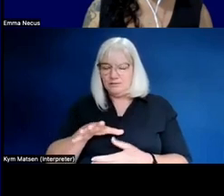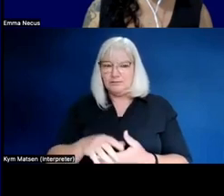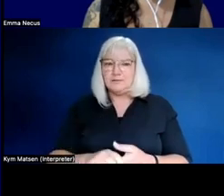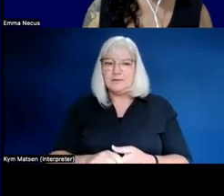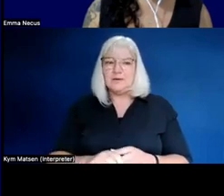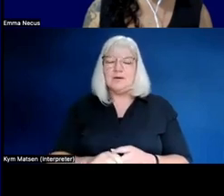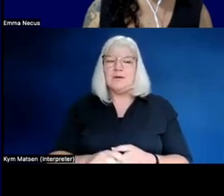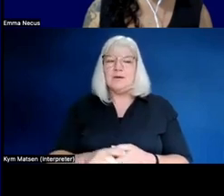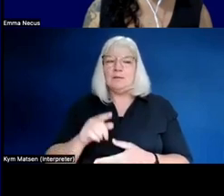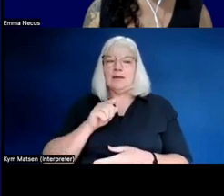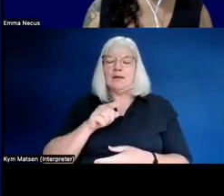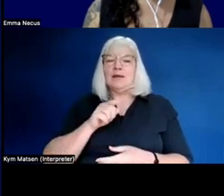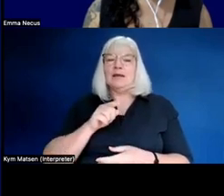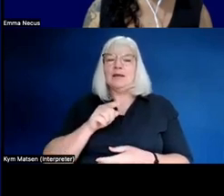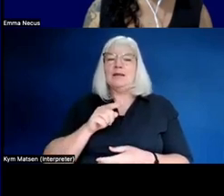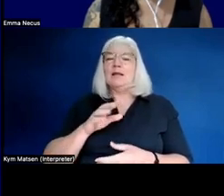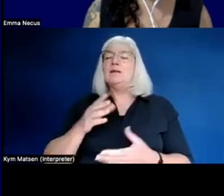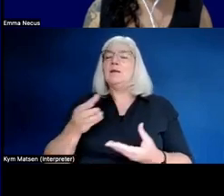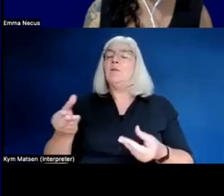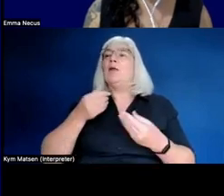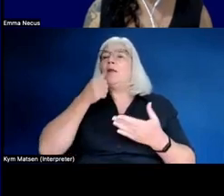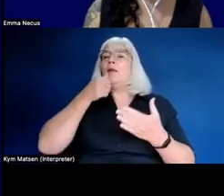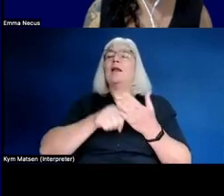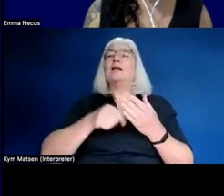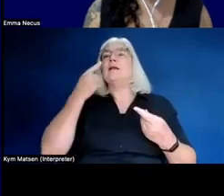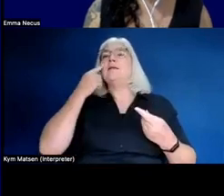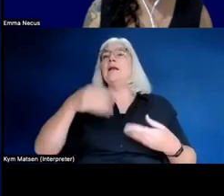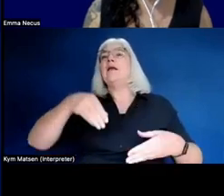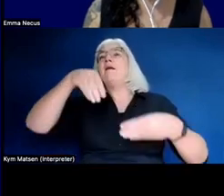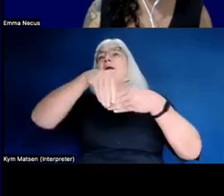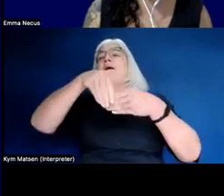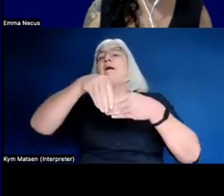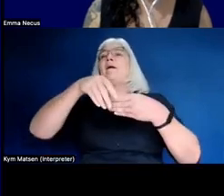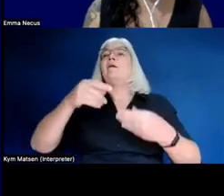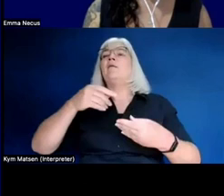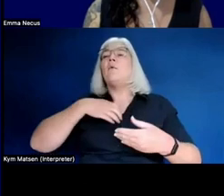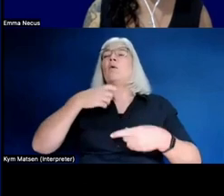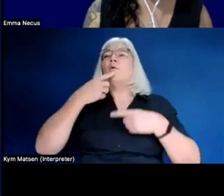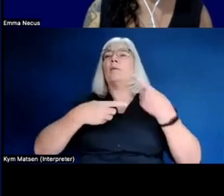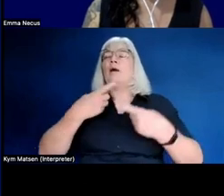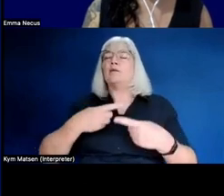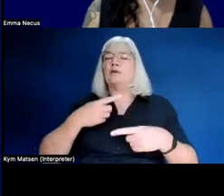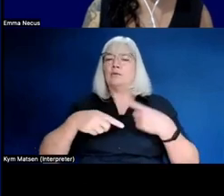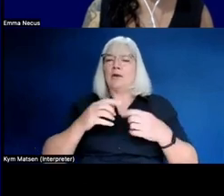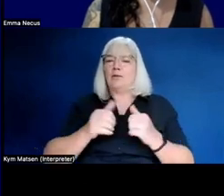And this came with a cover letter saying, see attached notes for details of appointment.